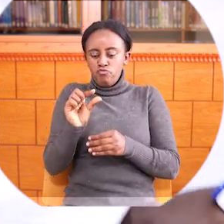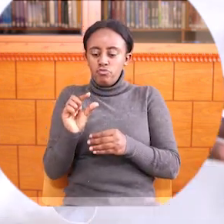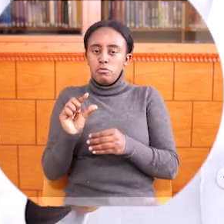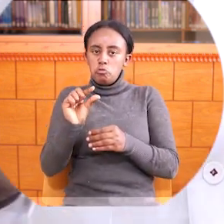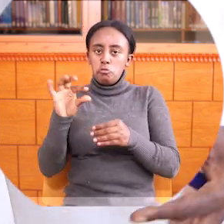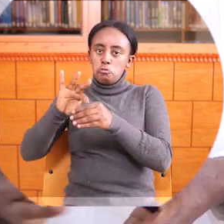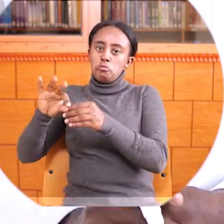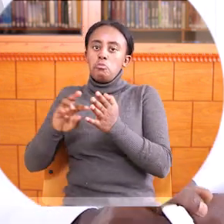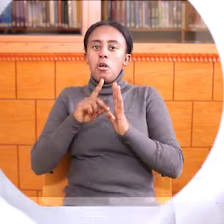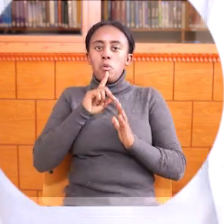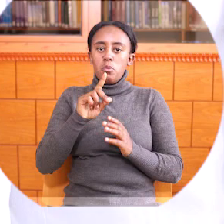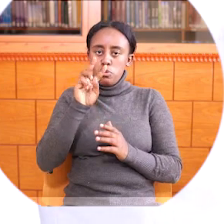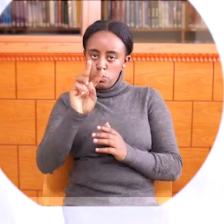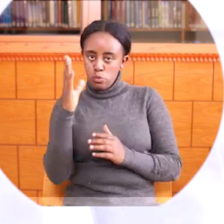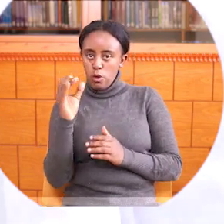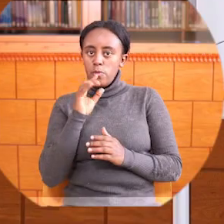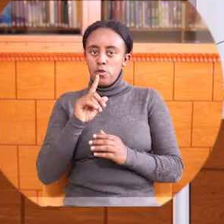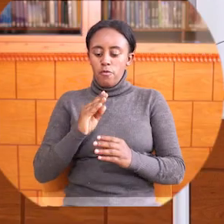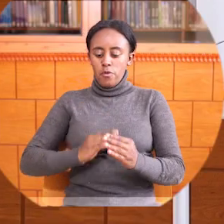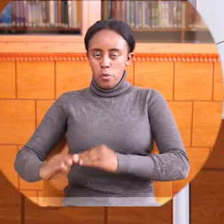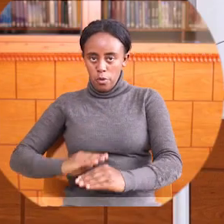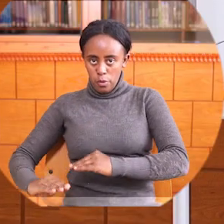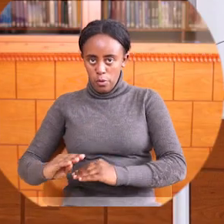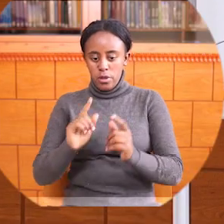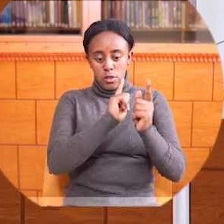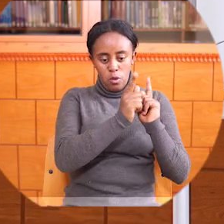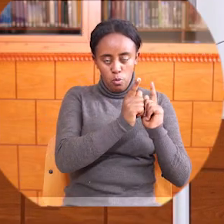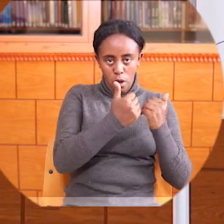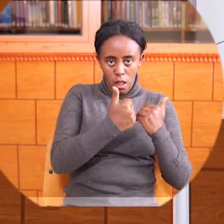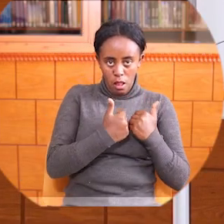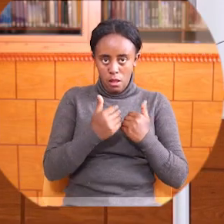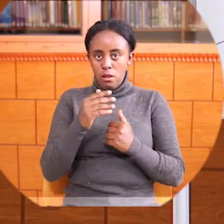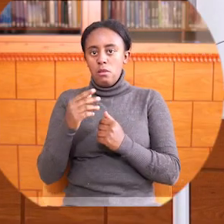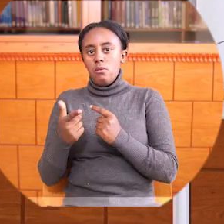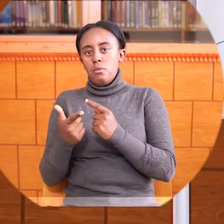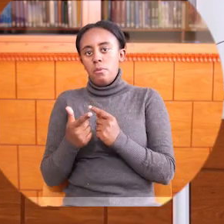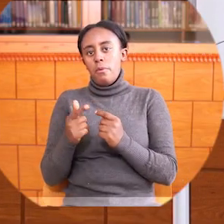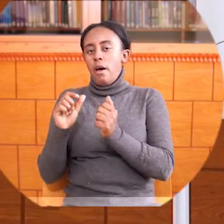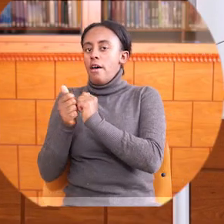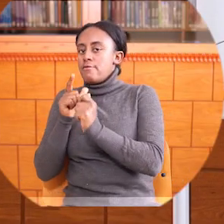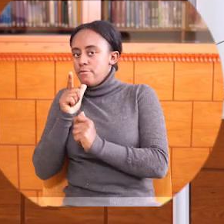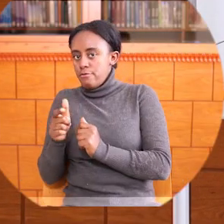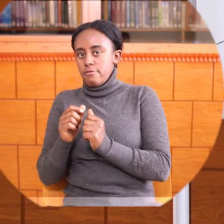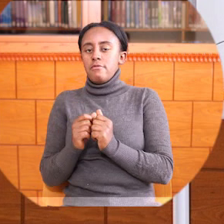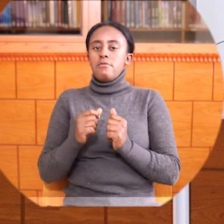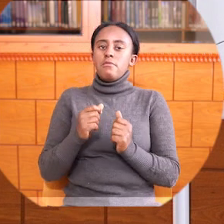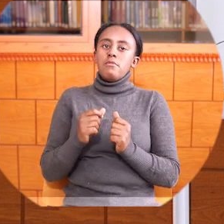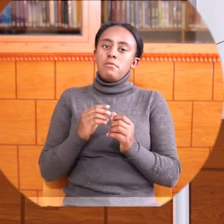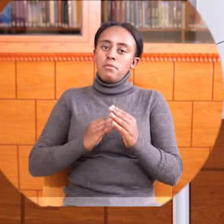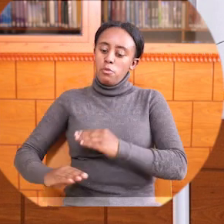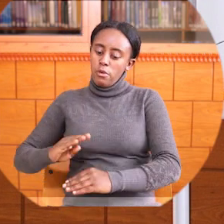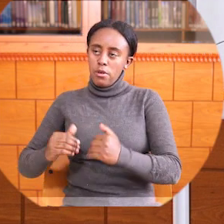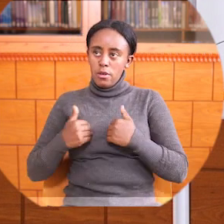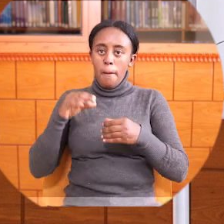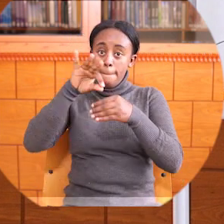animal. There are two types of reproduction, which is called sexual reproduction and asexual reproduction.